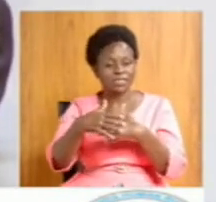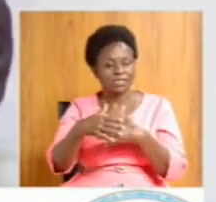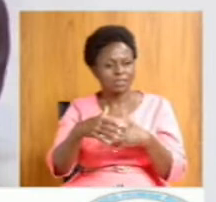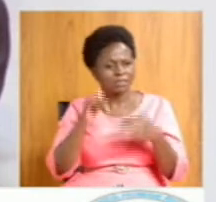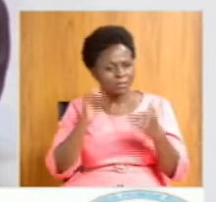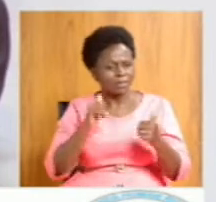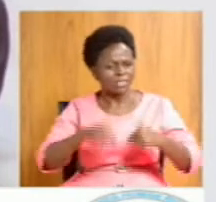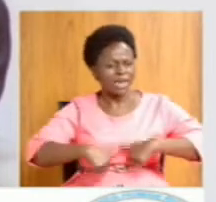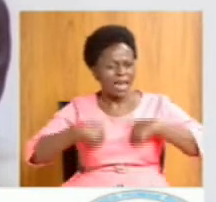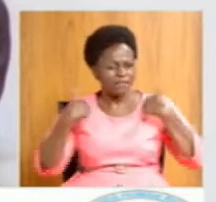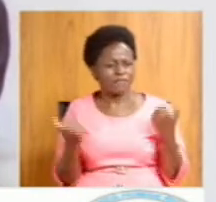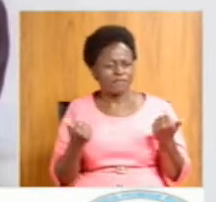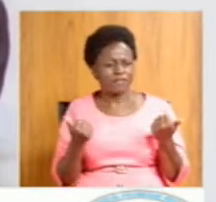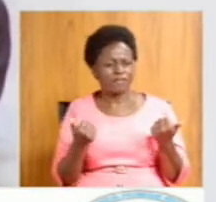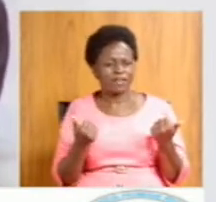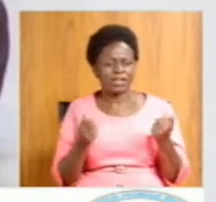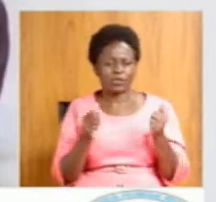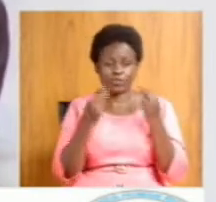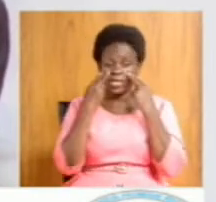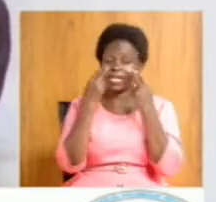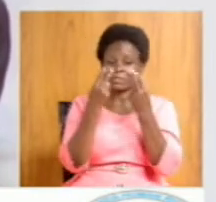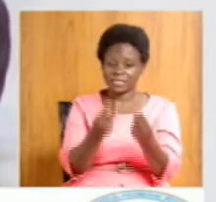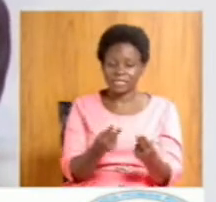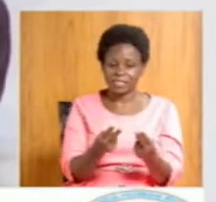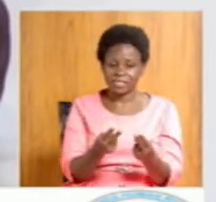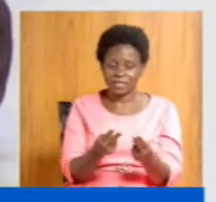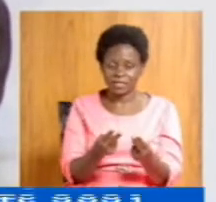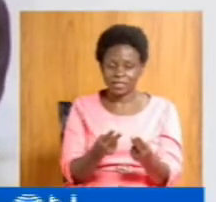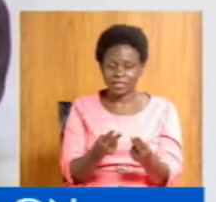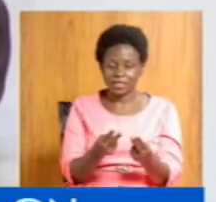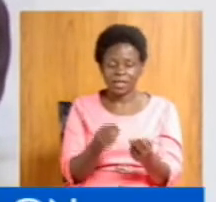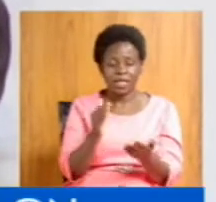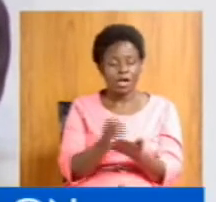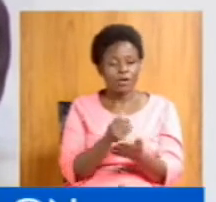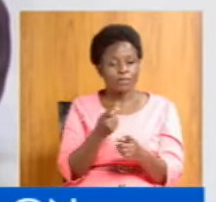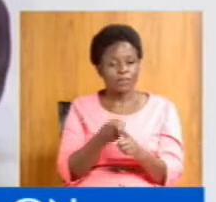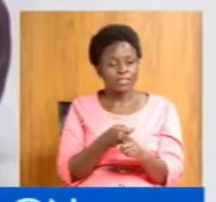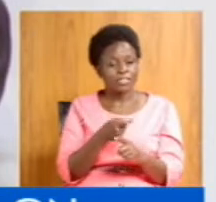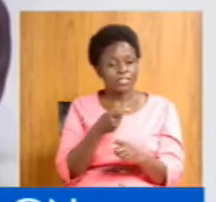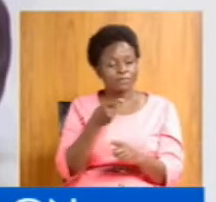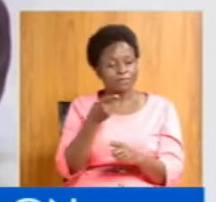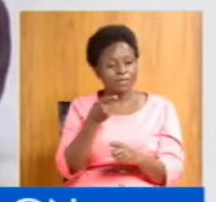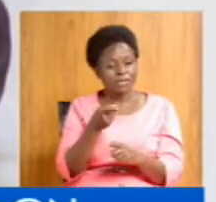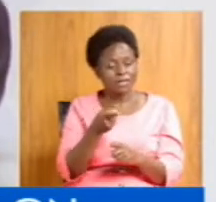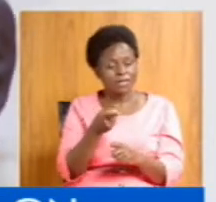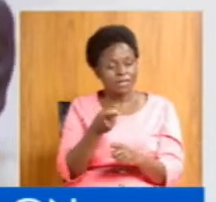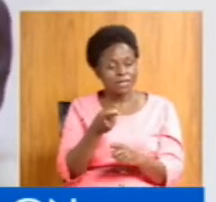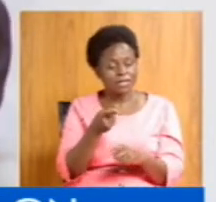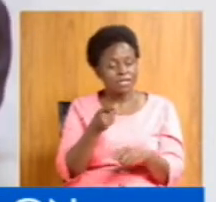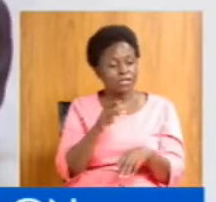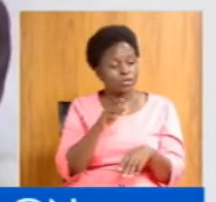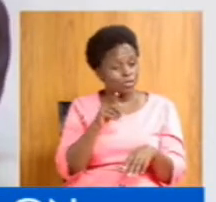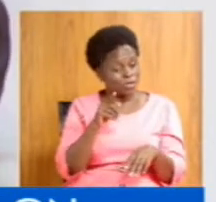remained alive and we've seen that the revenues from there both on the